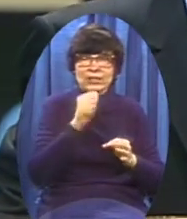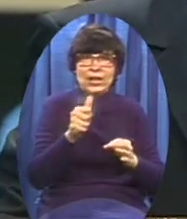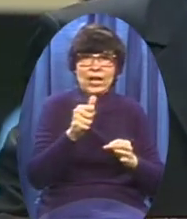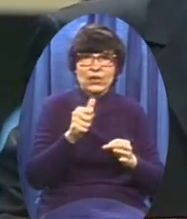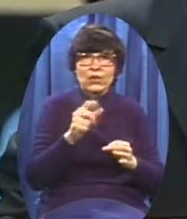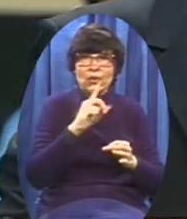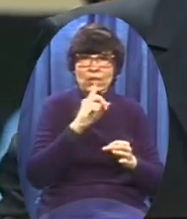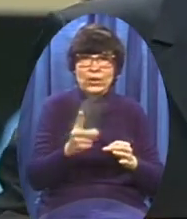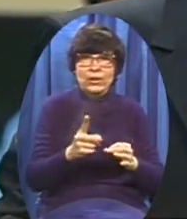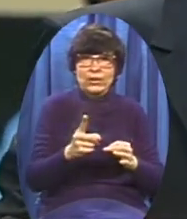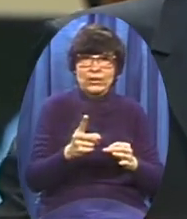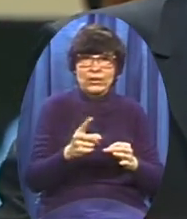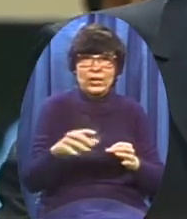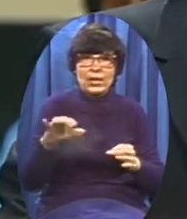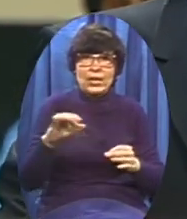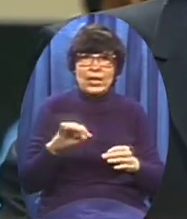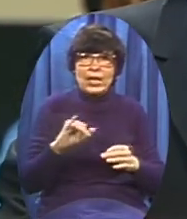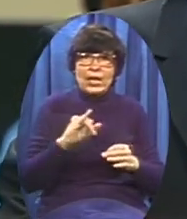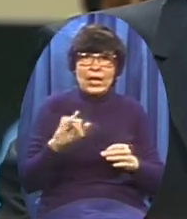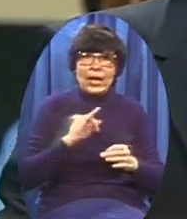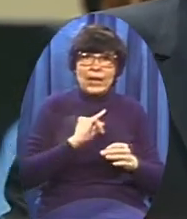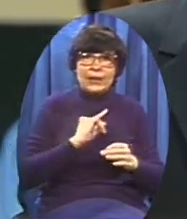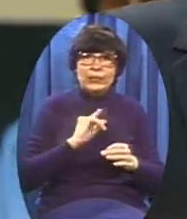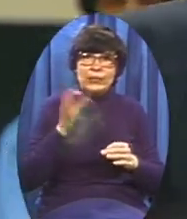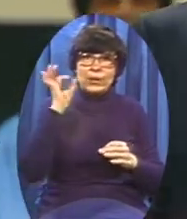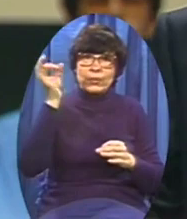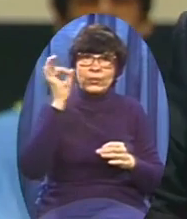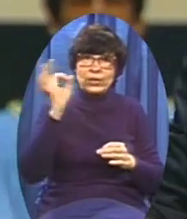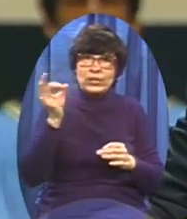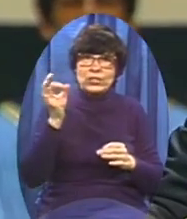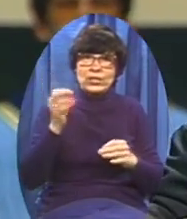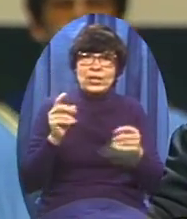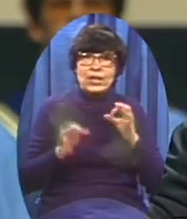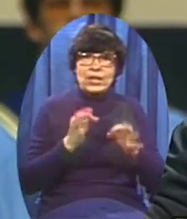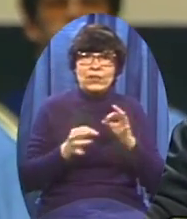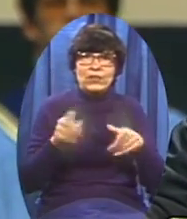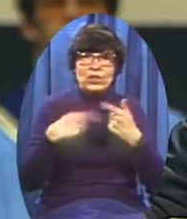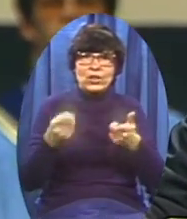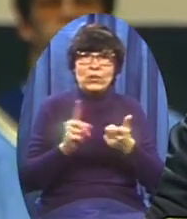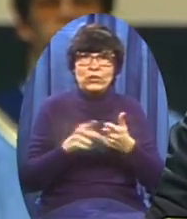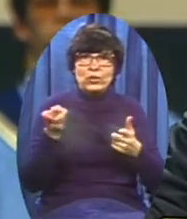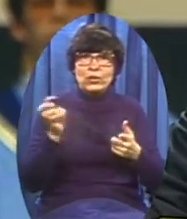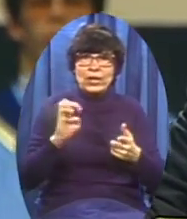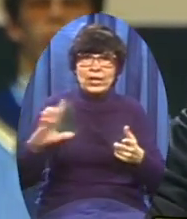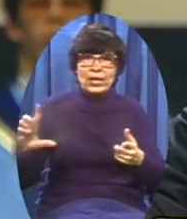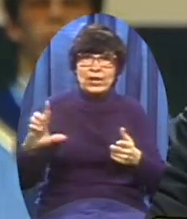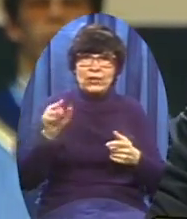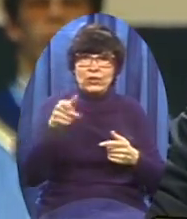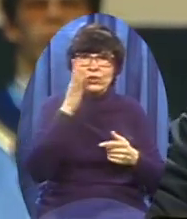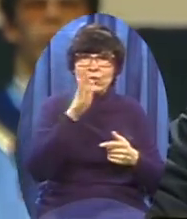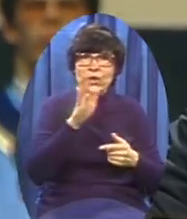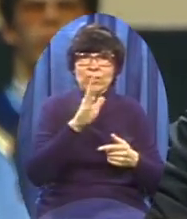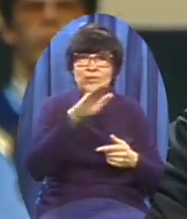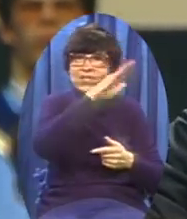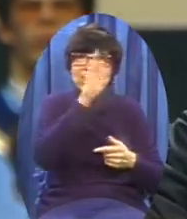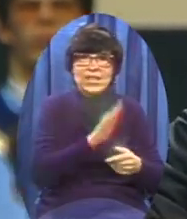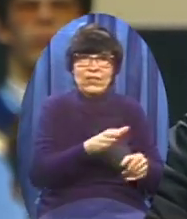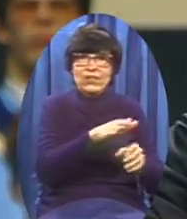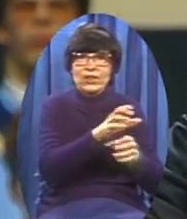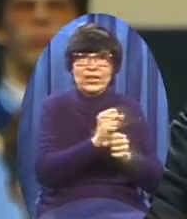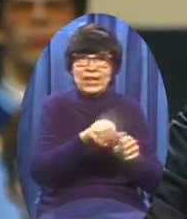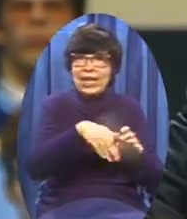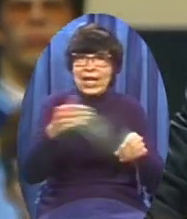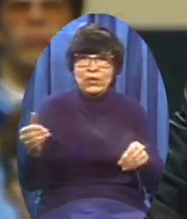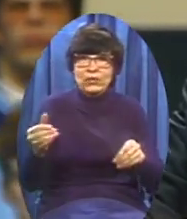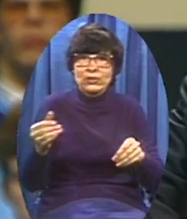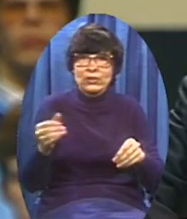never get out. But I was wrong. The Bible teaches that one of these days, just prior to the great white throne